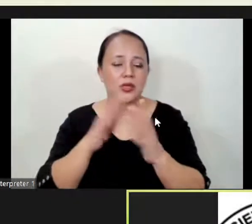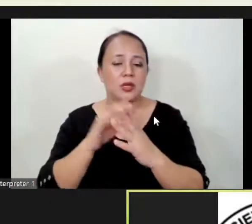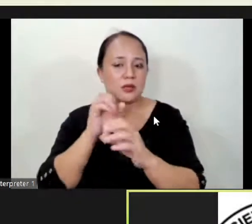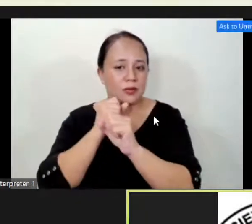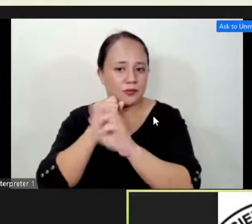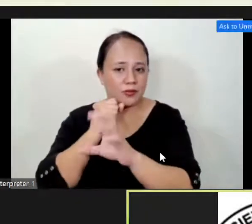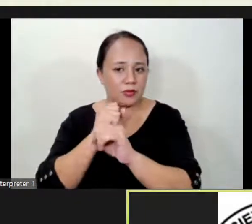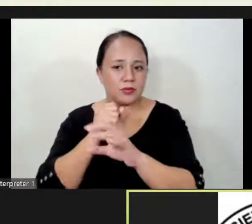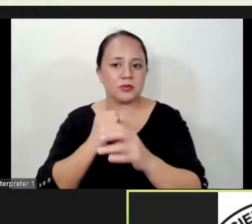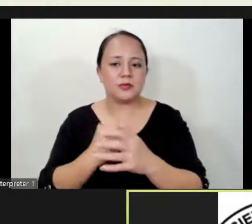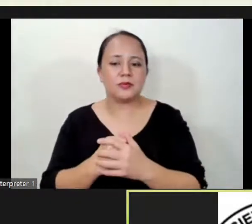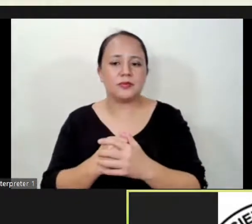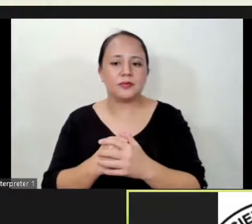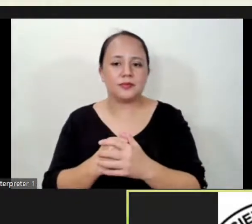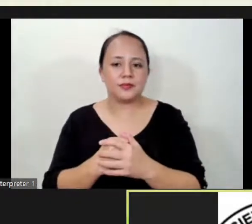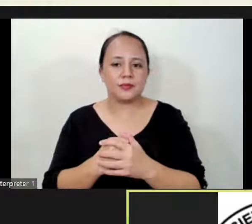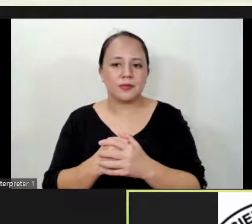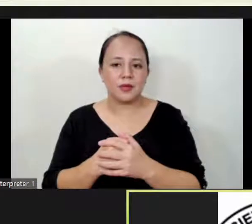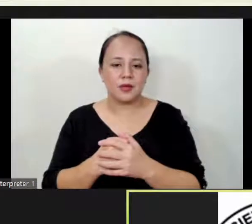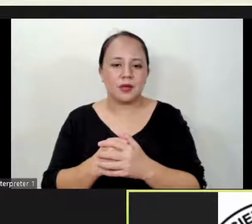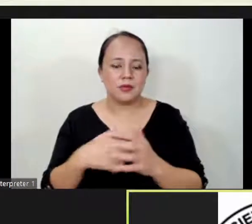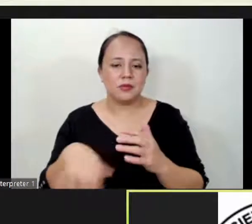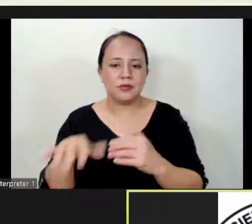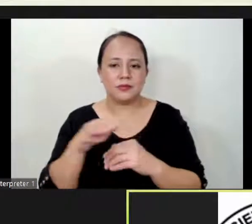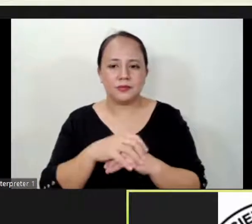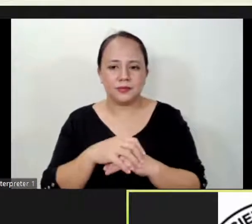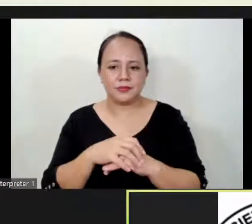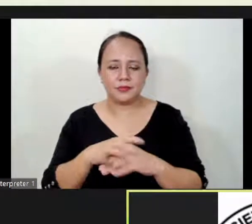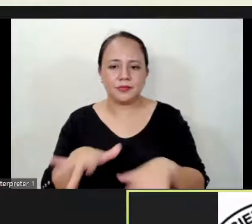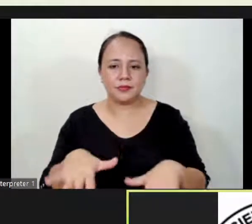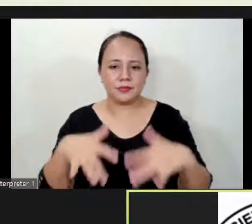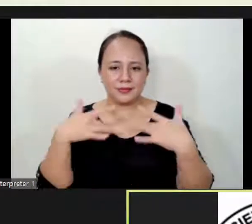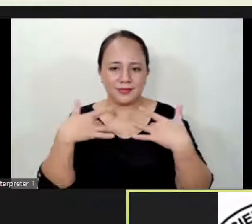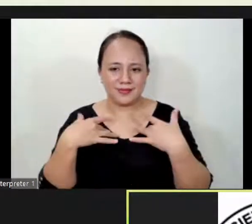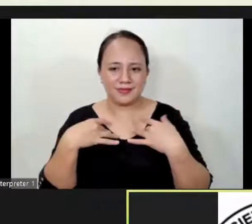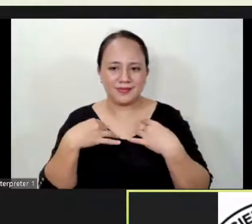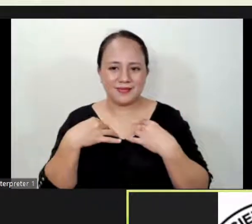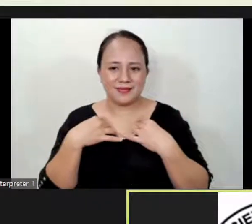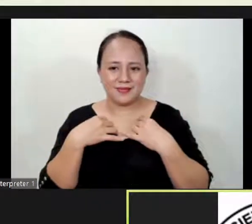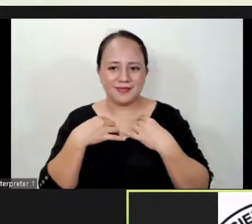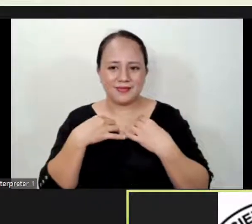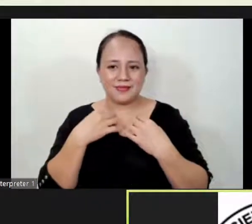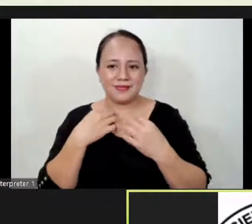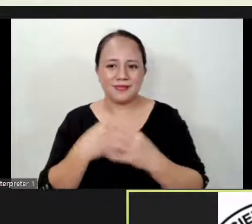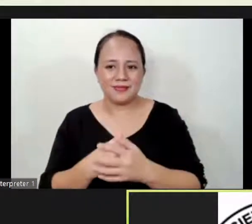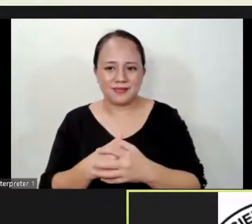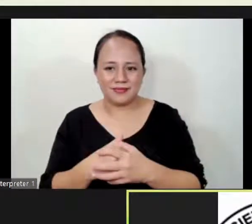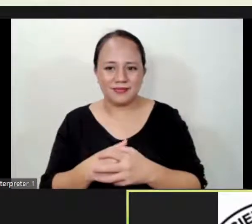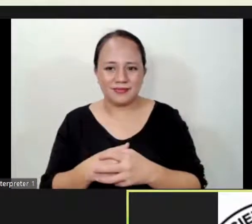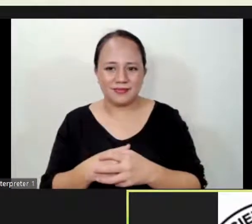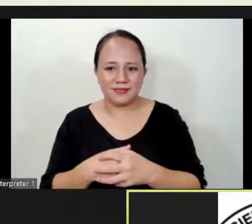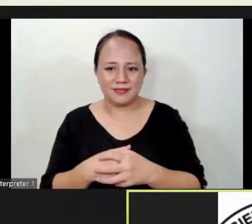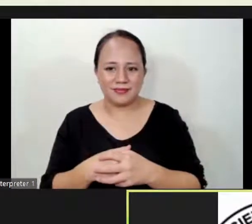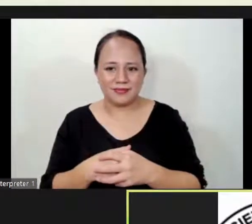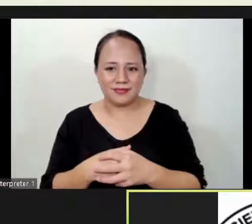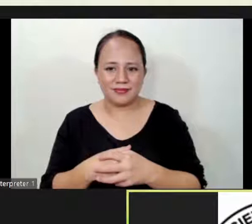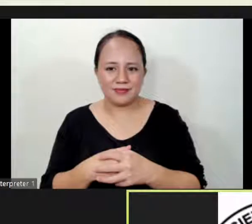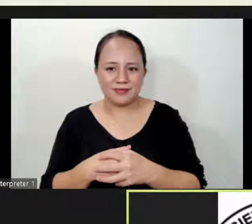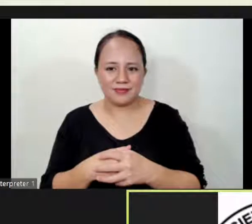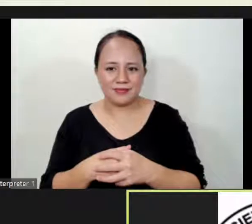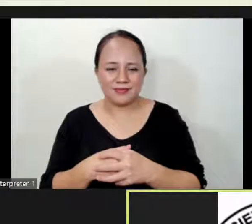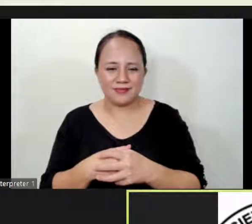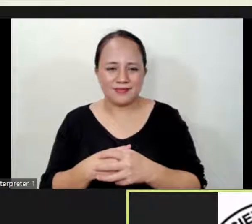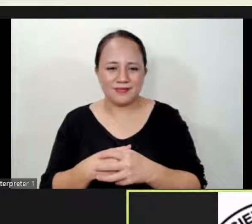advocacy throughout the rest of our life. Having said